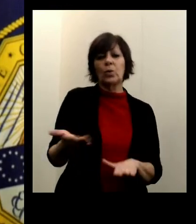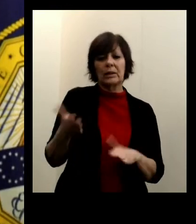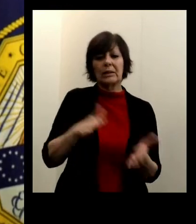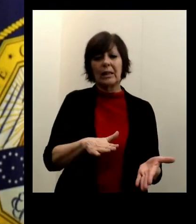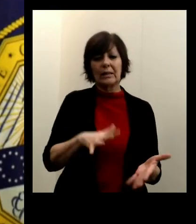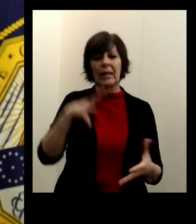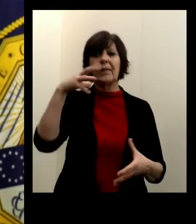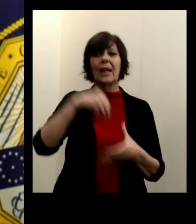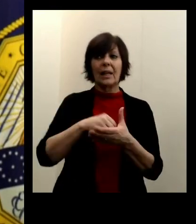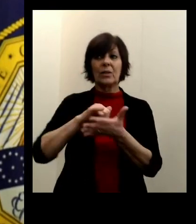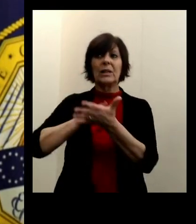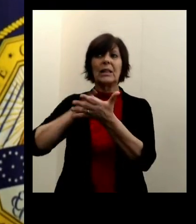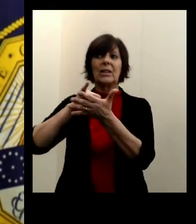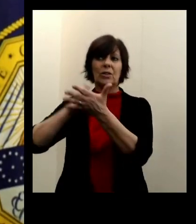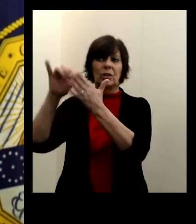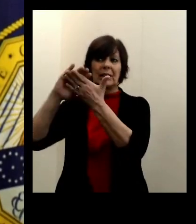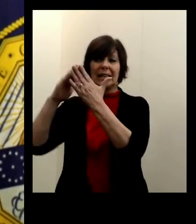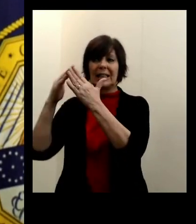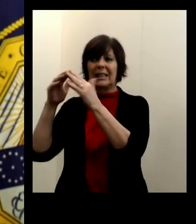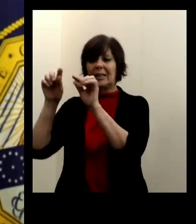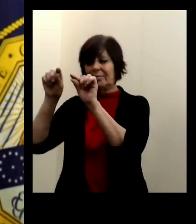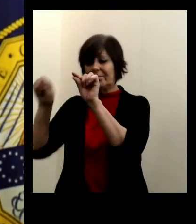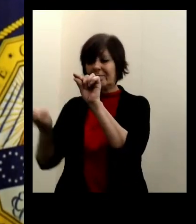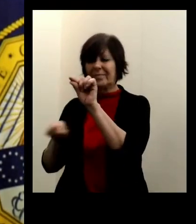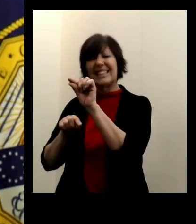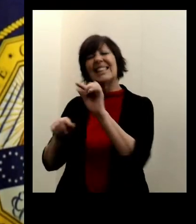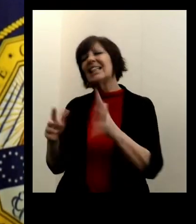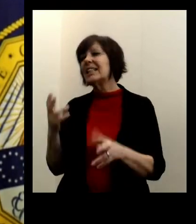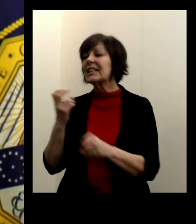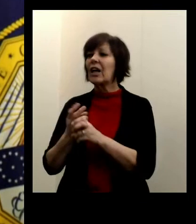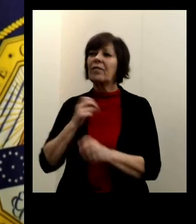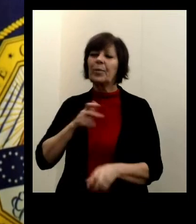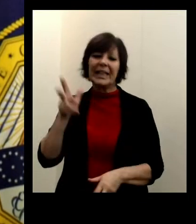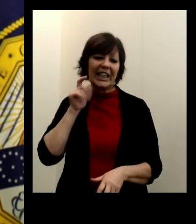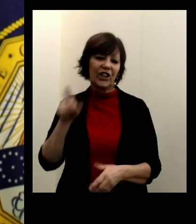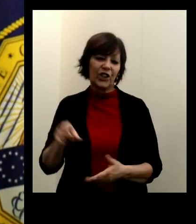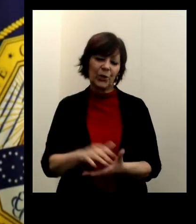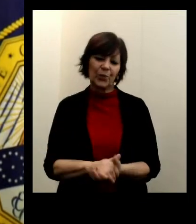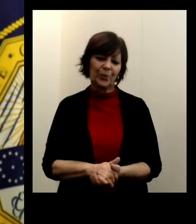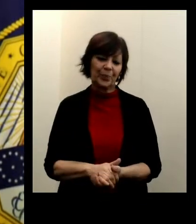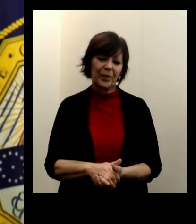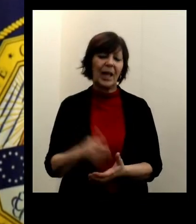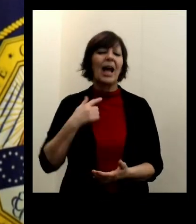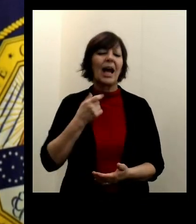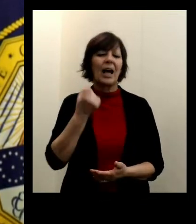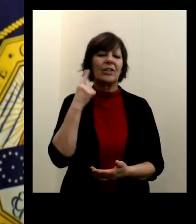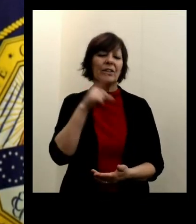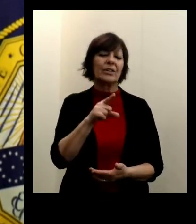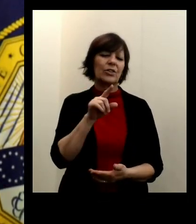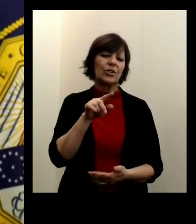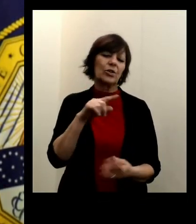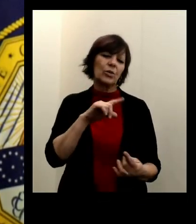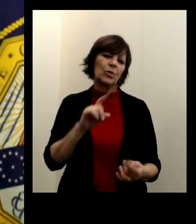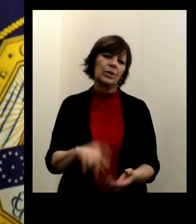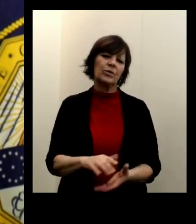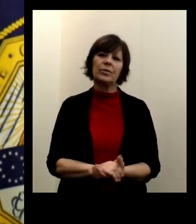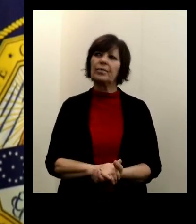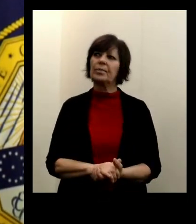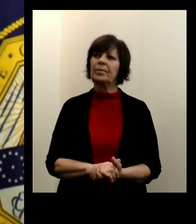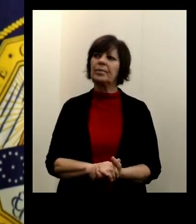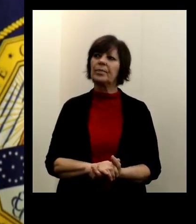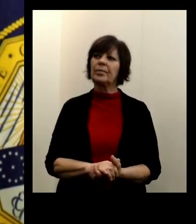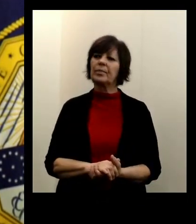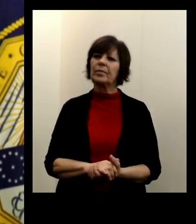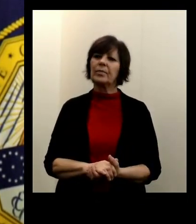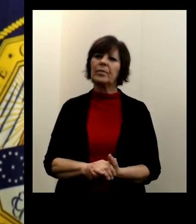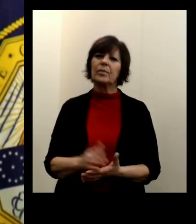City boroughs, even, which of course. You're coming in and out, Chris. I don't know what's going on, but I understand the gist of your question. Yeah, what